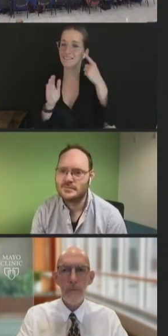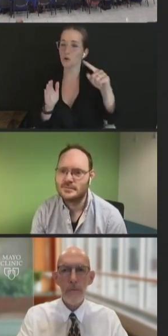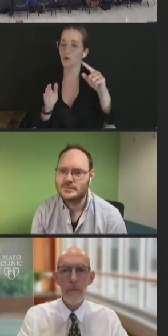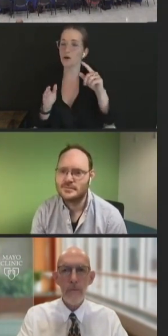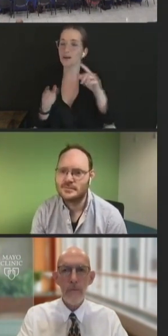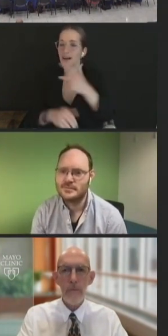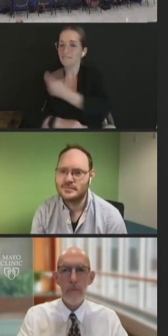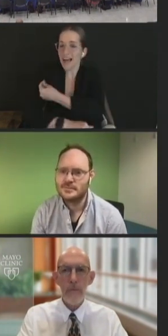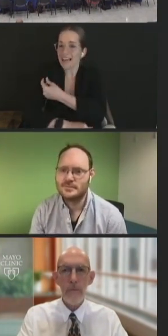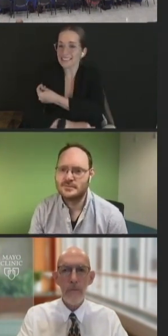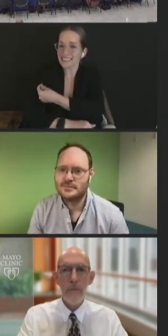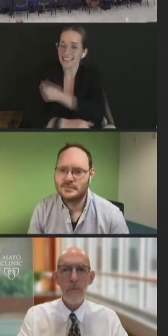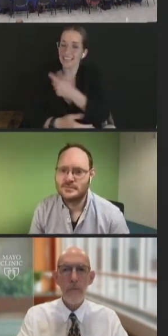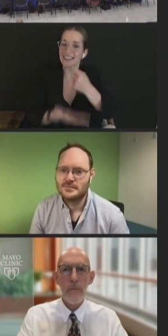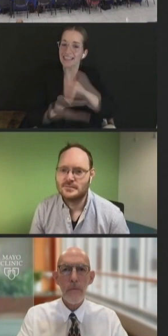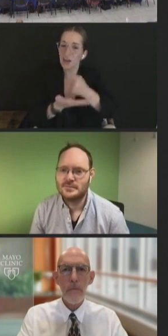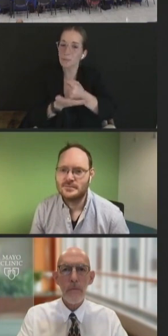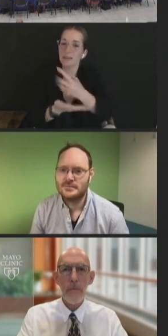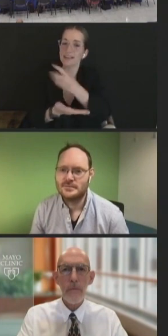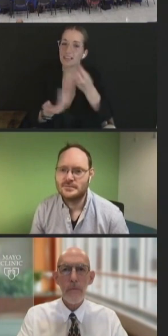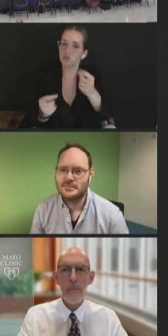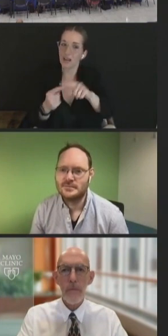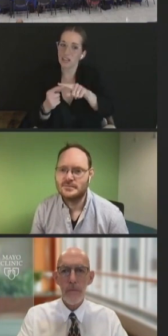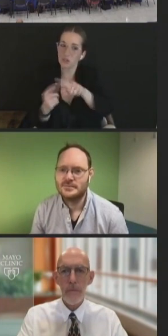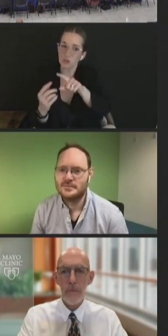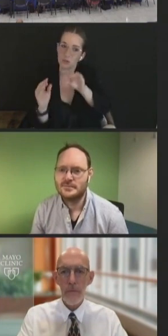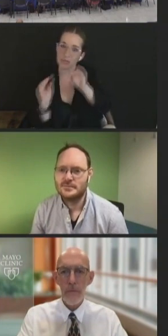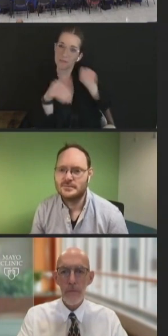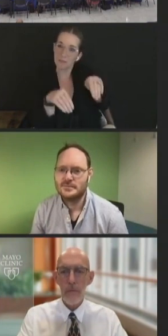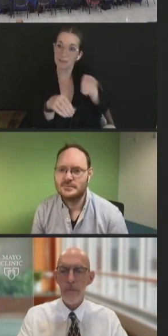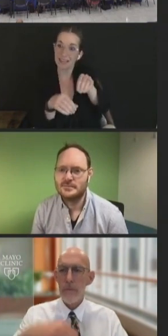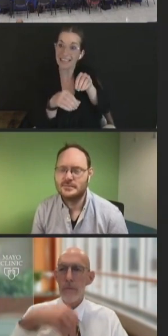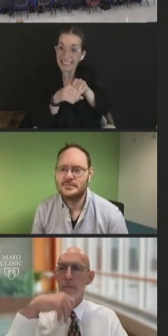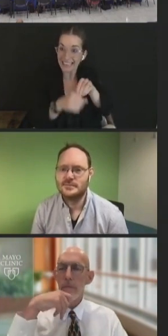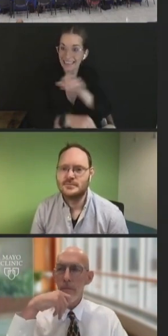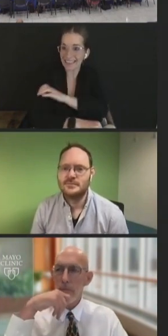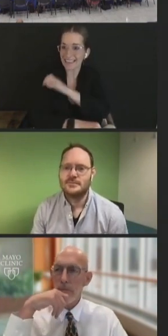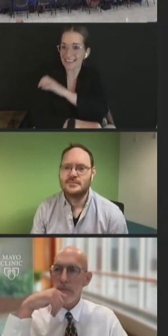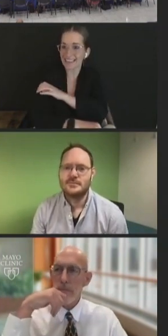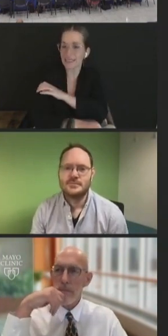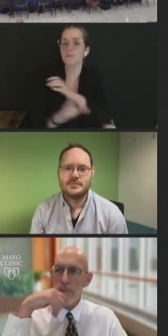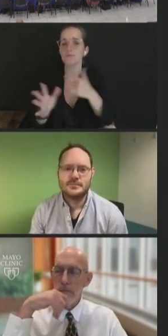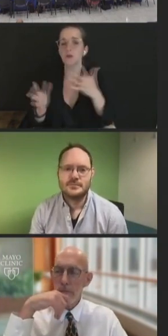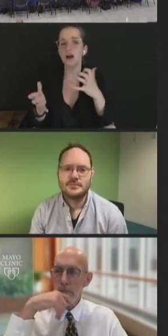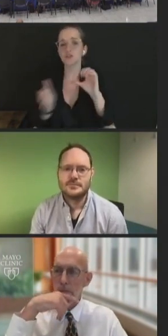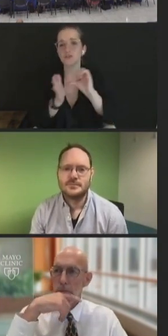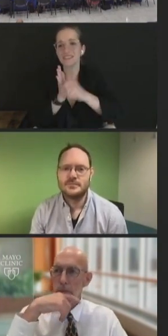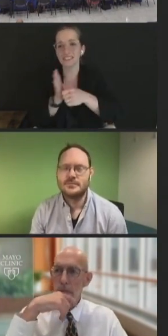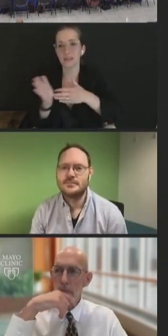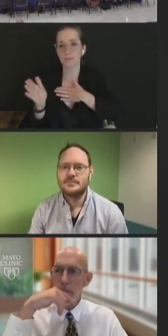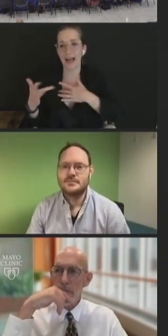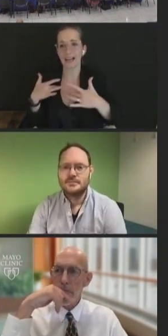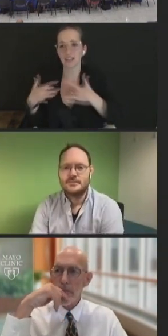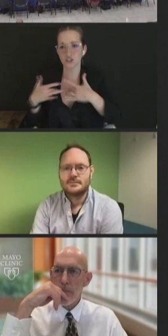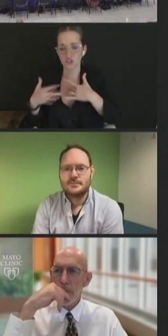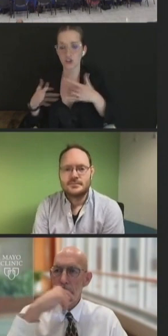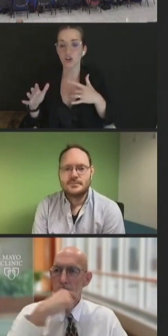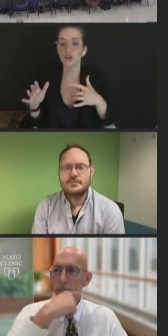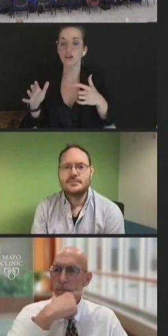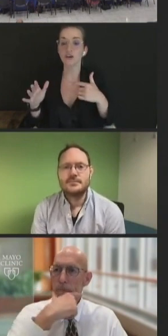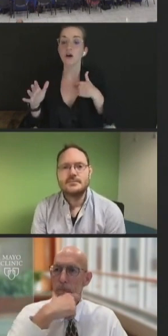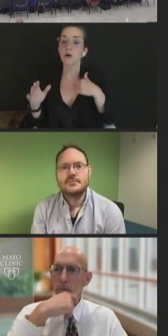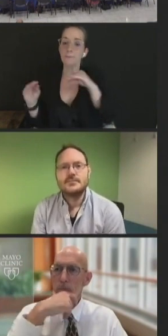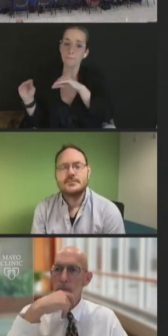clinic. But I want to reiterate the concern I flagged in my presentation that we need to move the entire